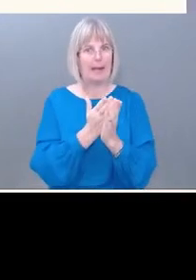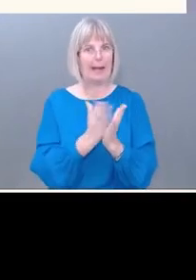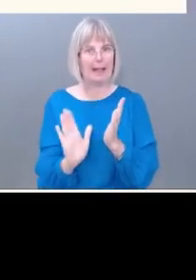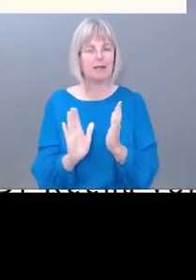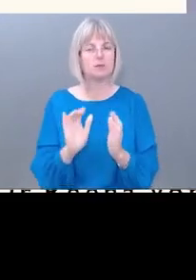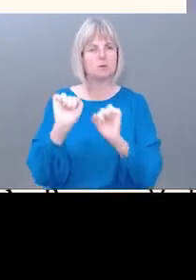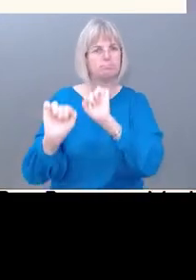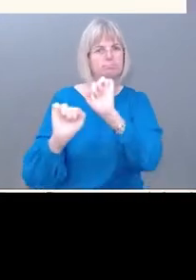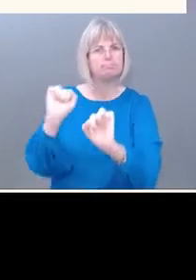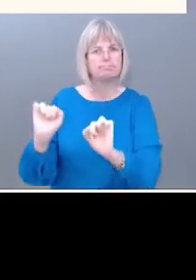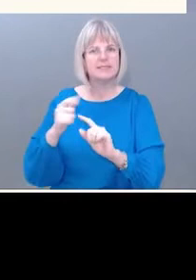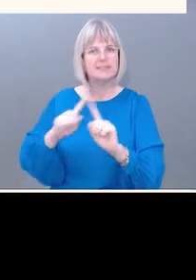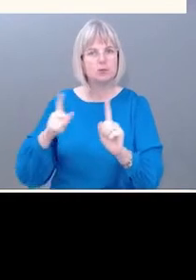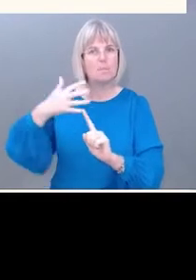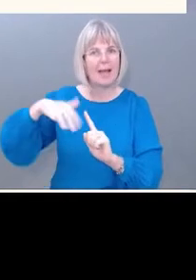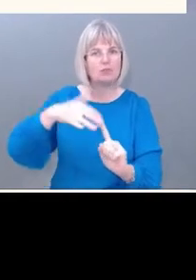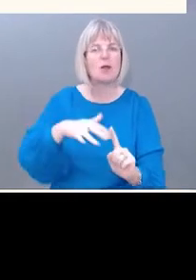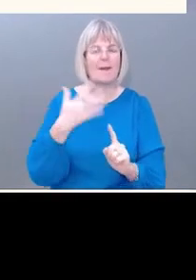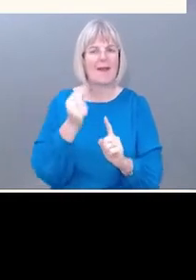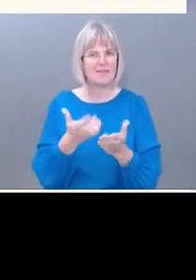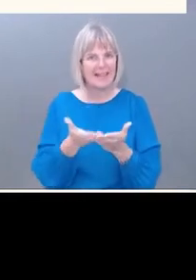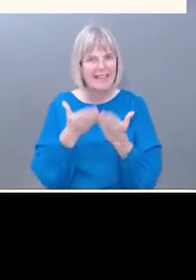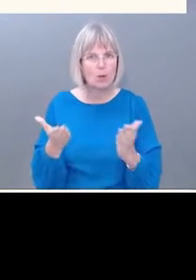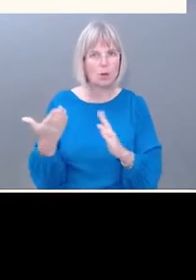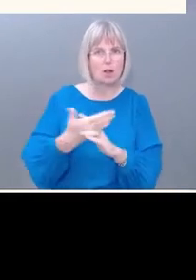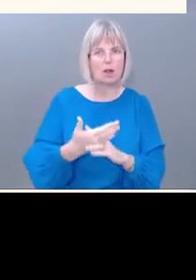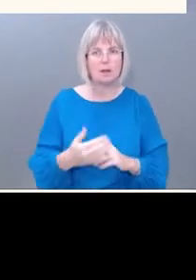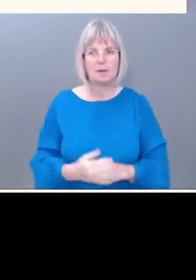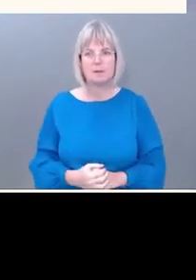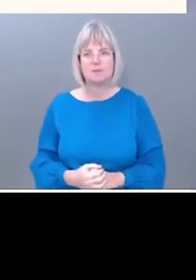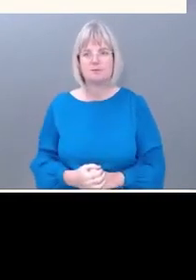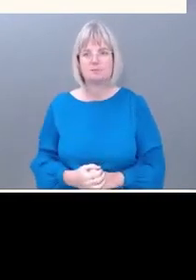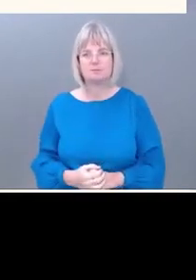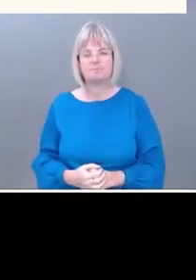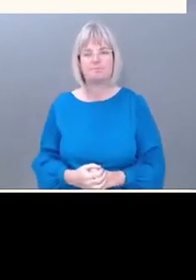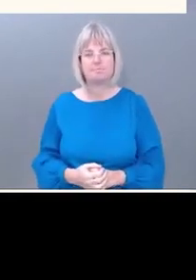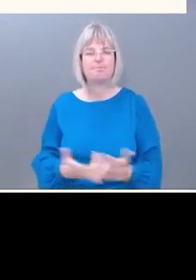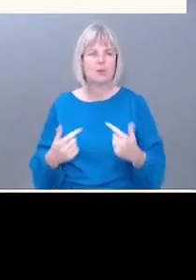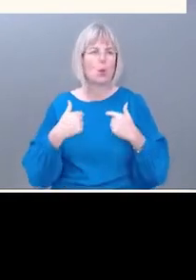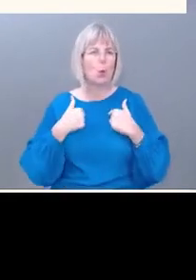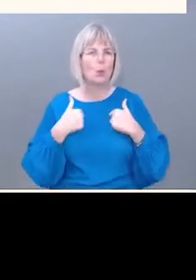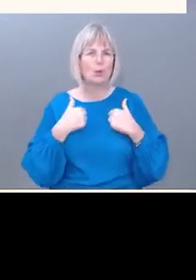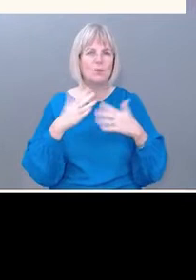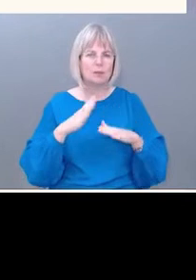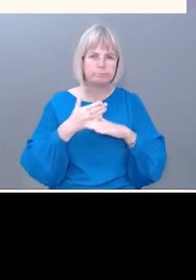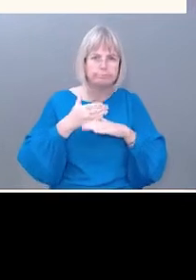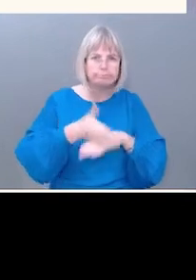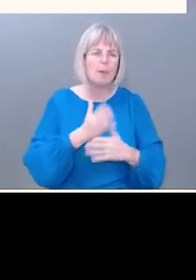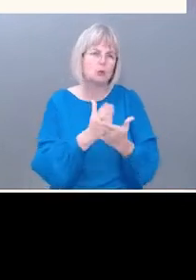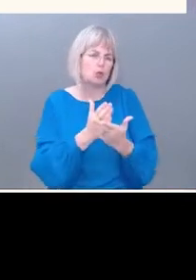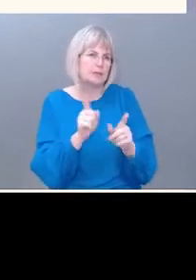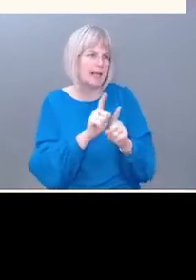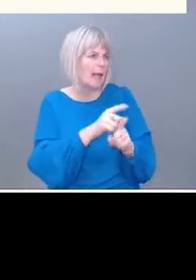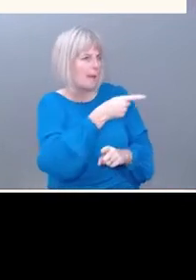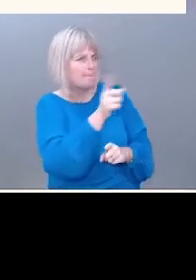footing. So we've been working really hard, as I'm sure all courses have, to try and think about the support available for